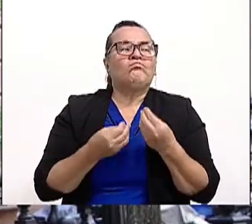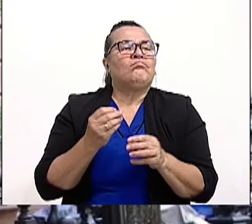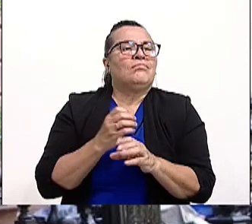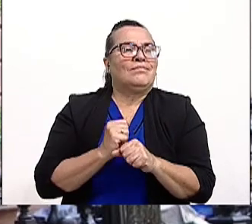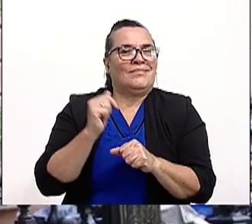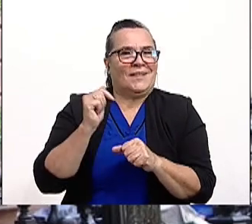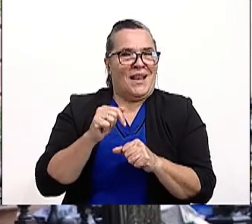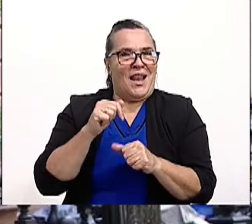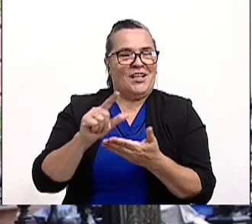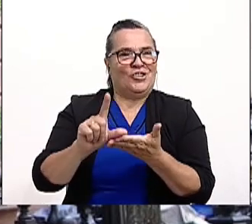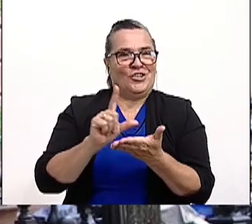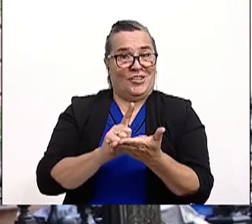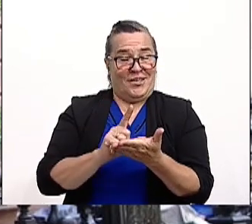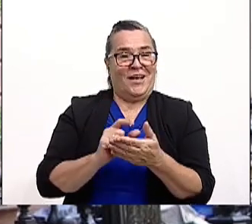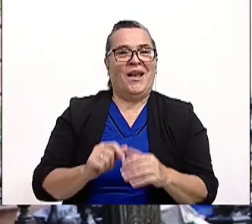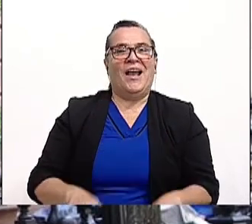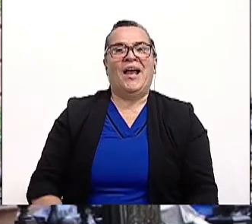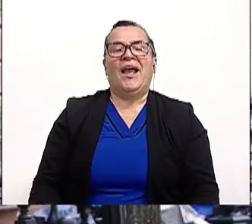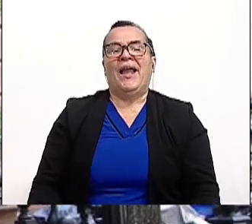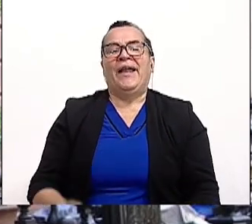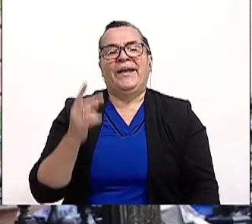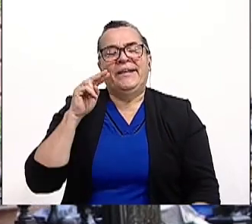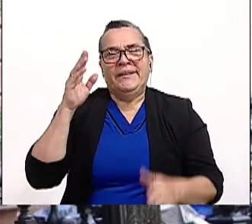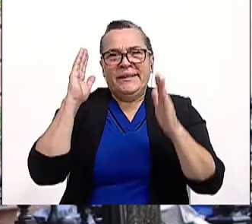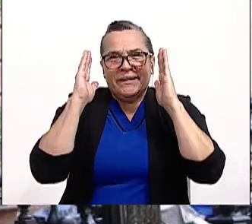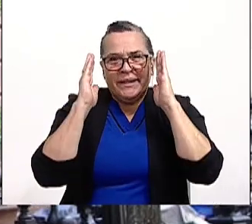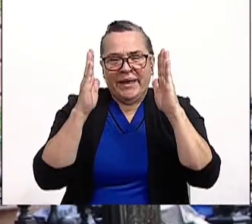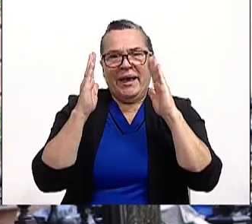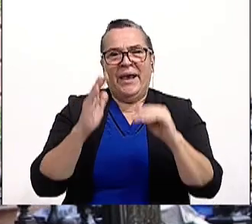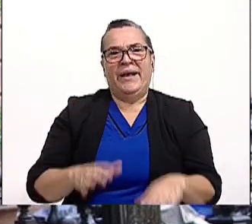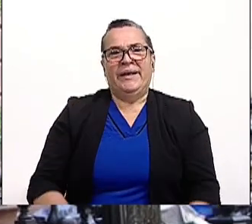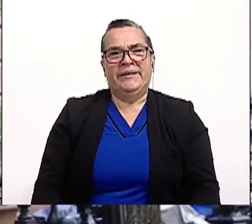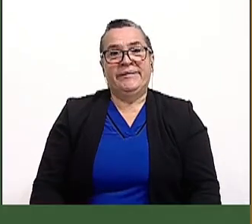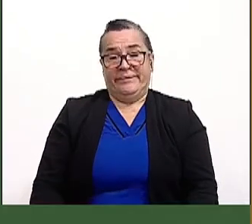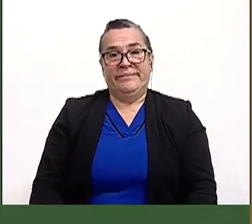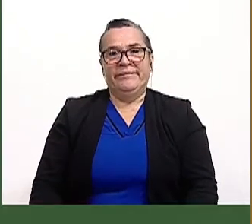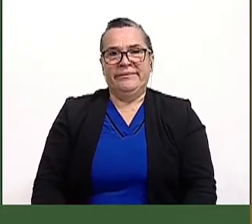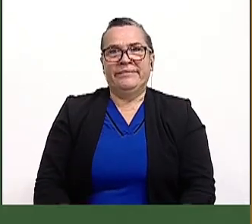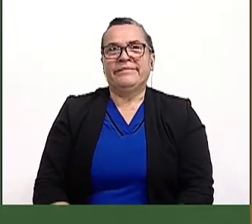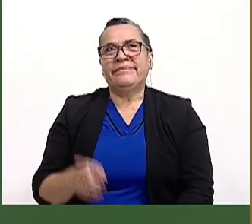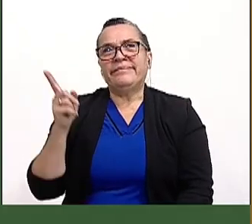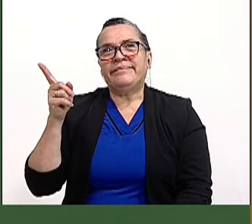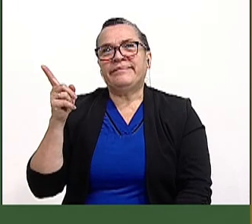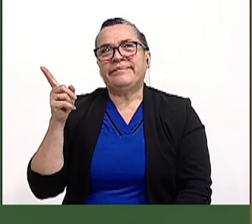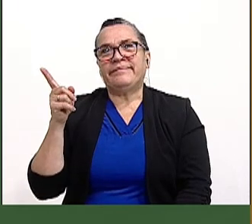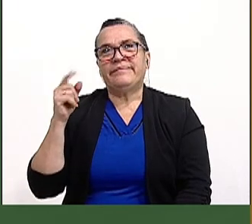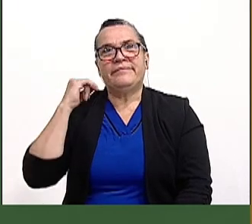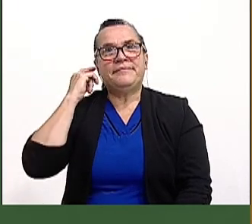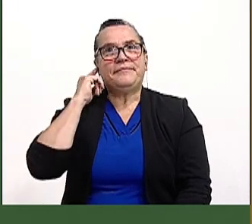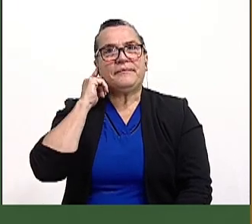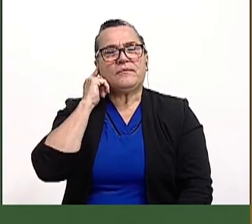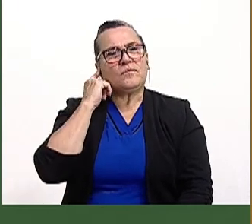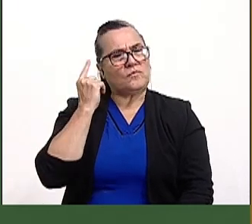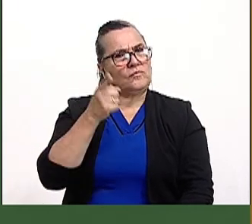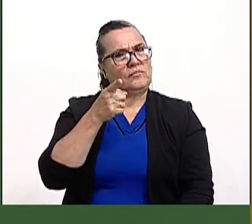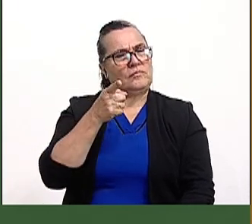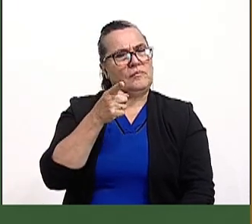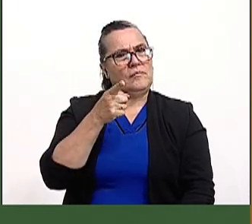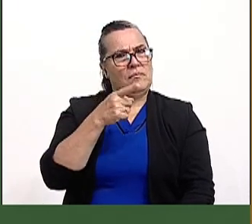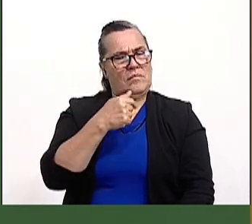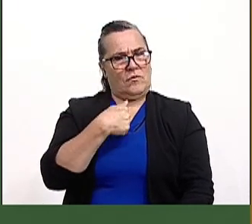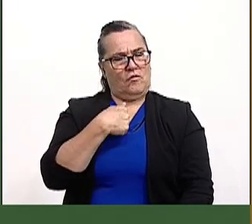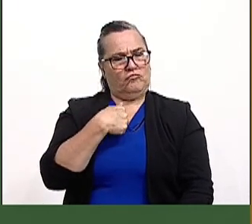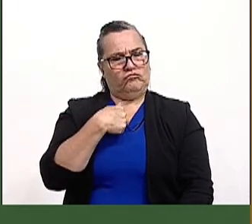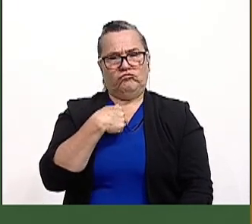today's lesson. So let's pay attention. Okay, did I